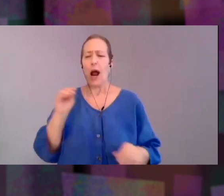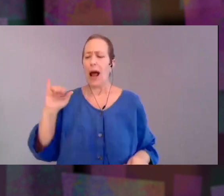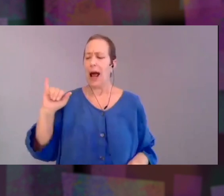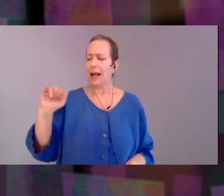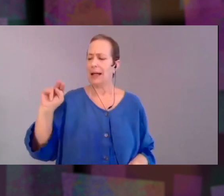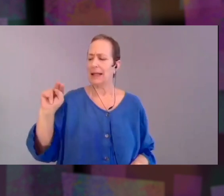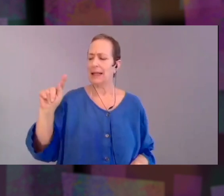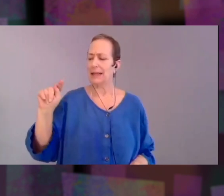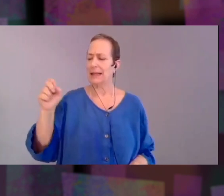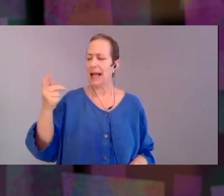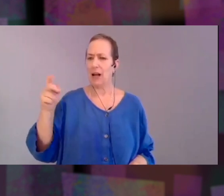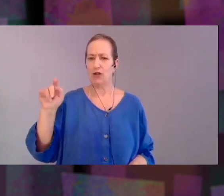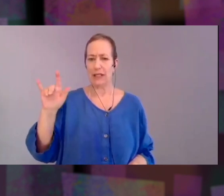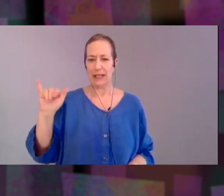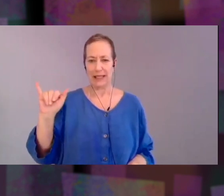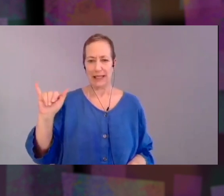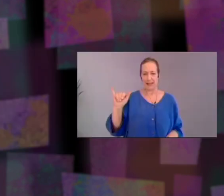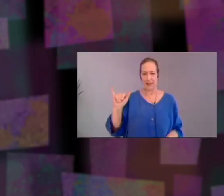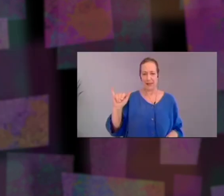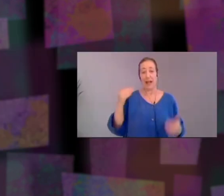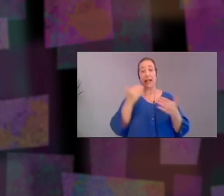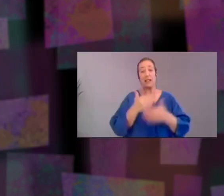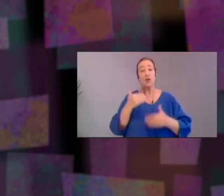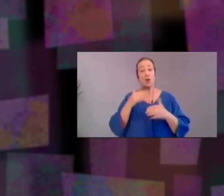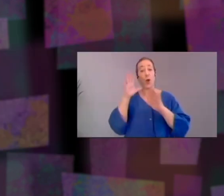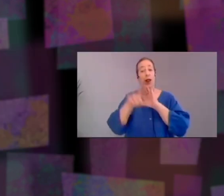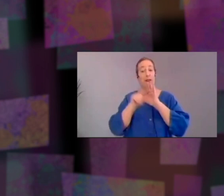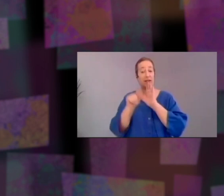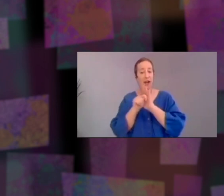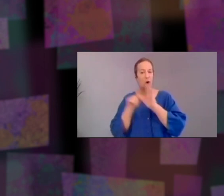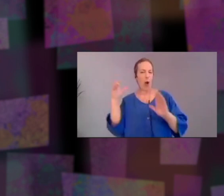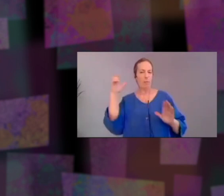over 15 minutes. Mahalo. Thank you.